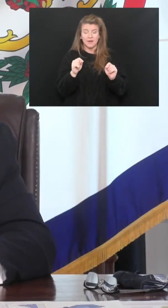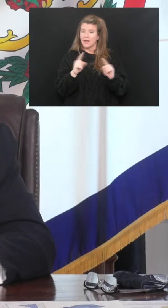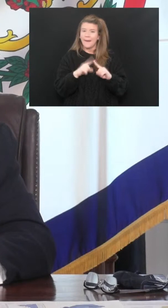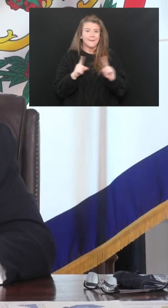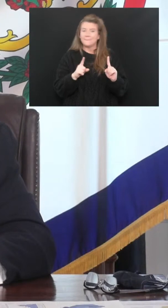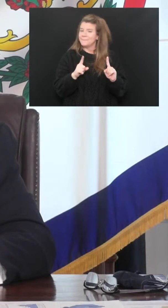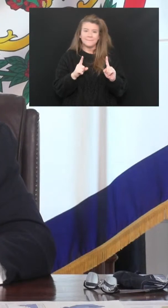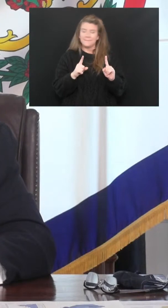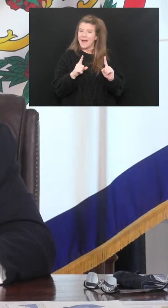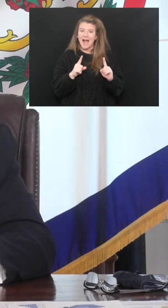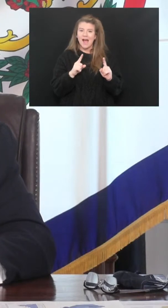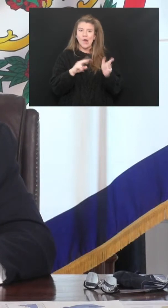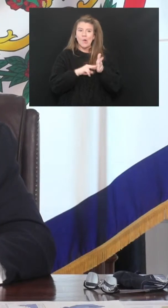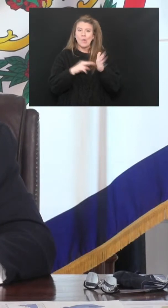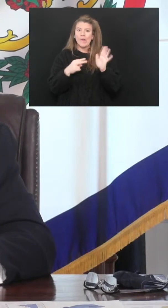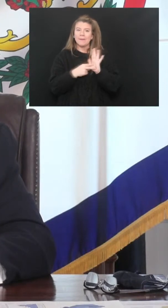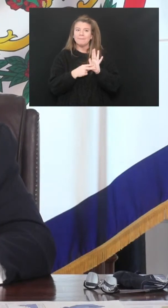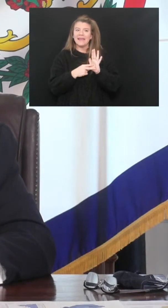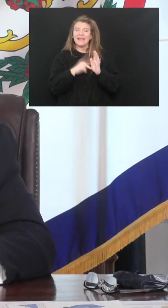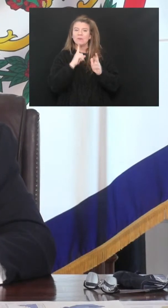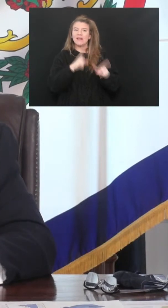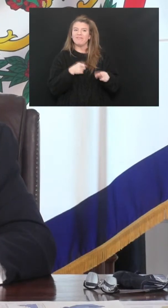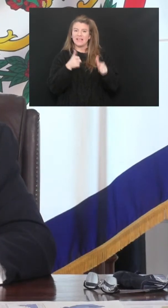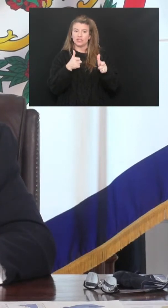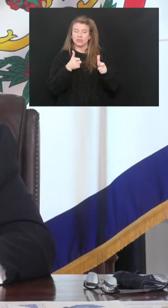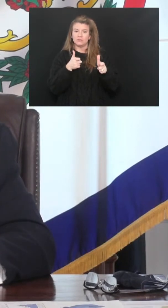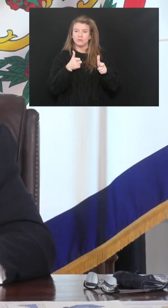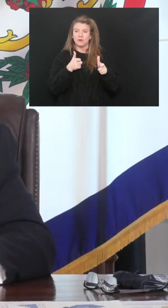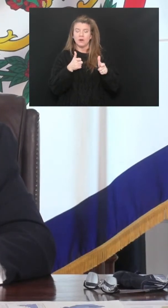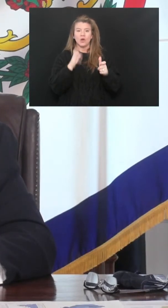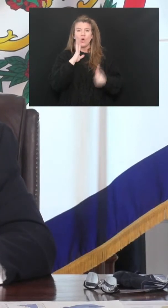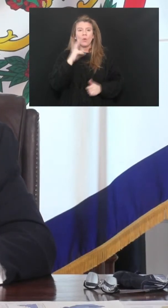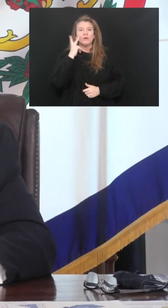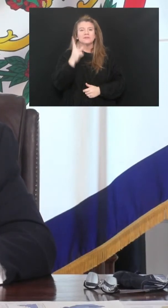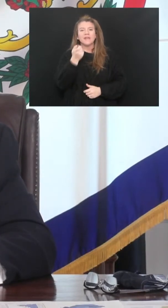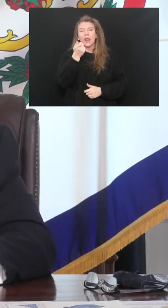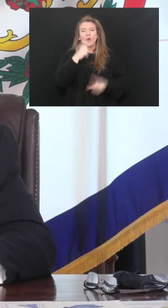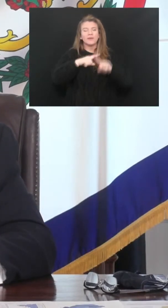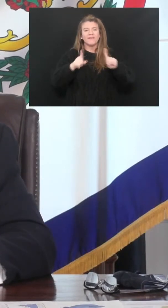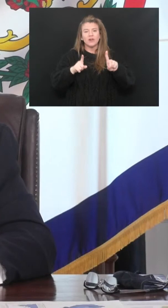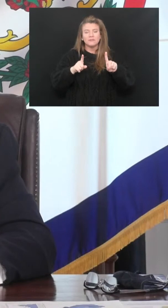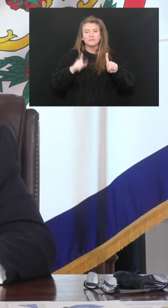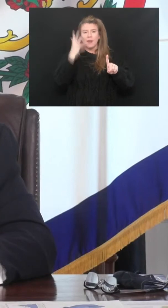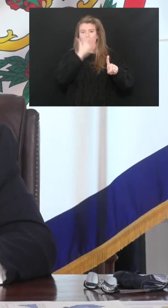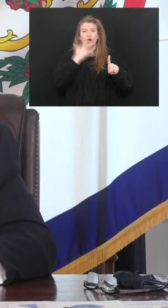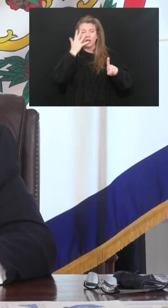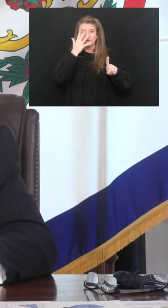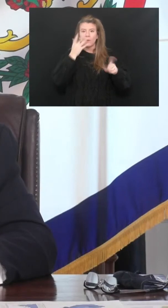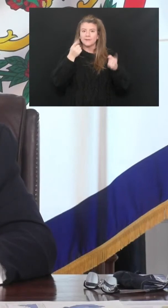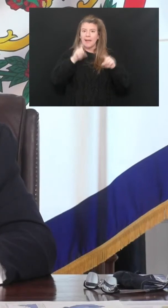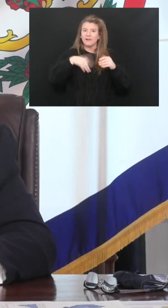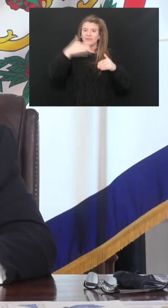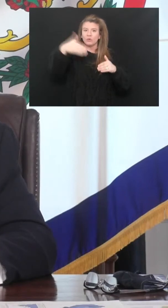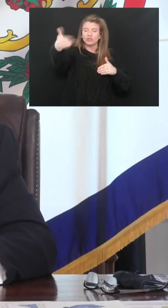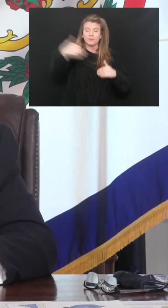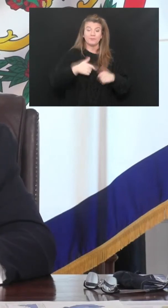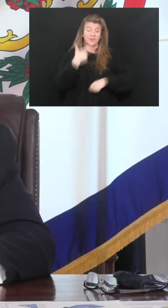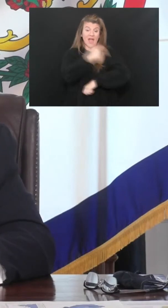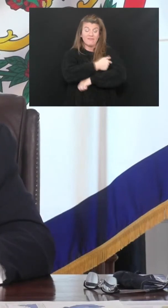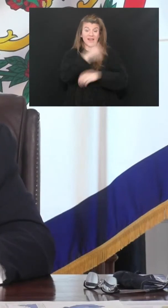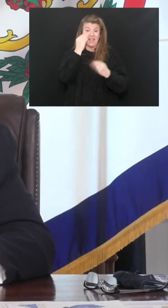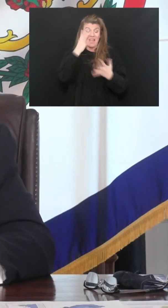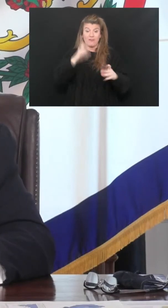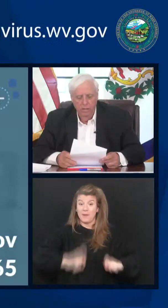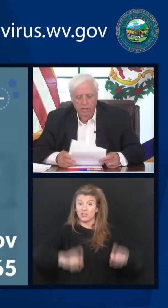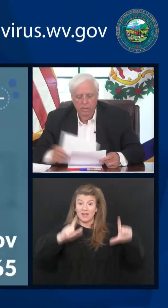absolutely needing to do it so much faster. You'll see a little bit different look in the days ahead. Vaccine info